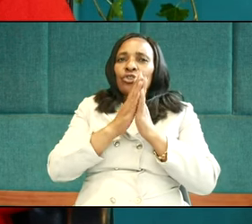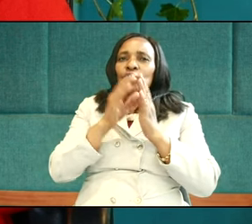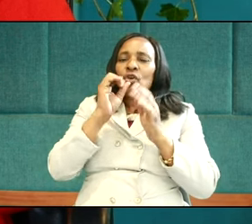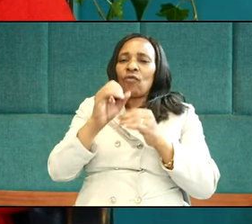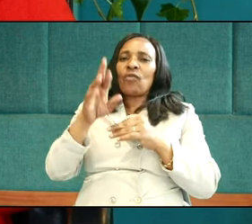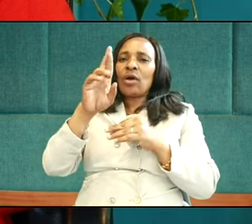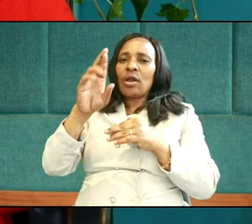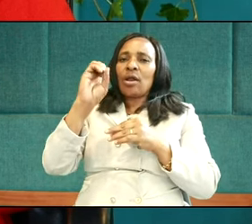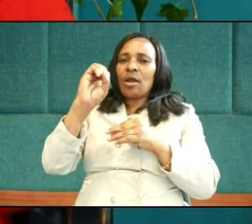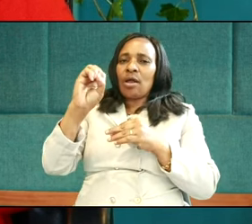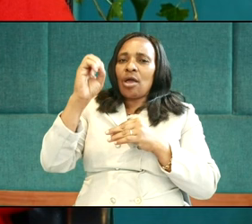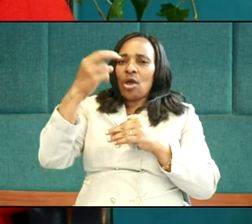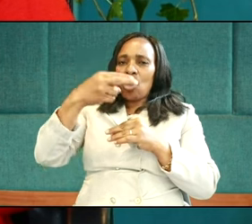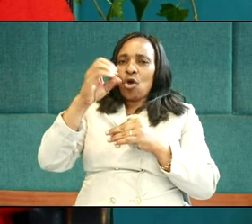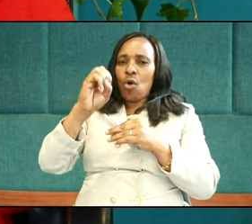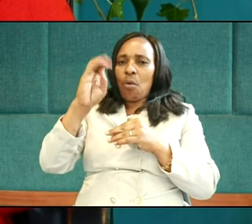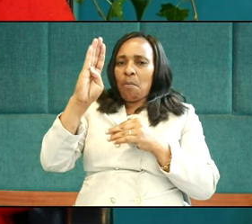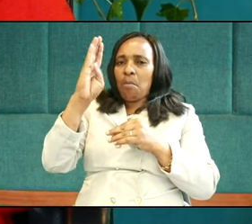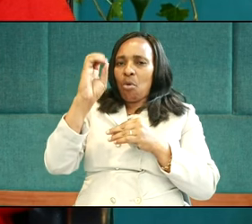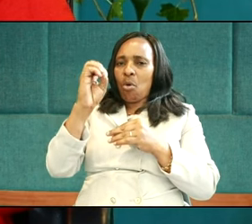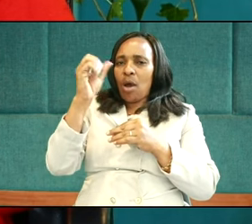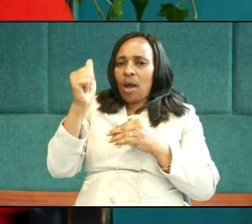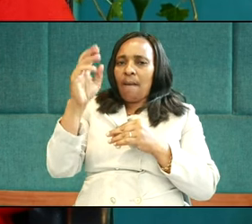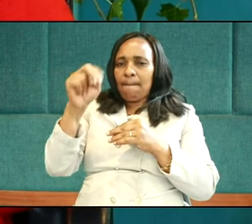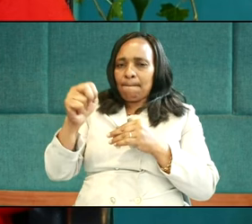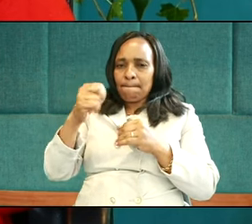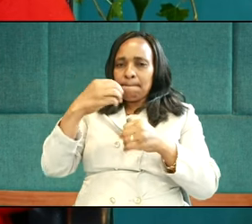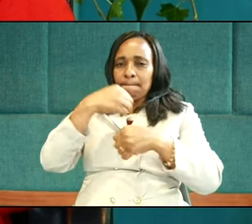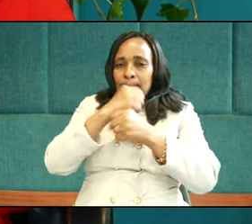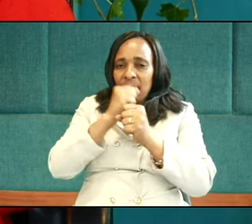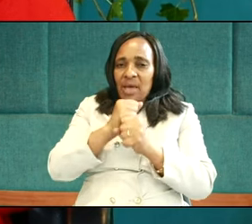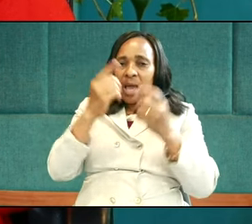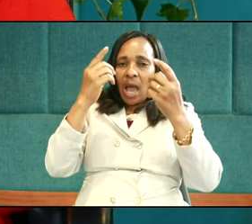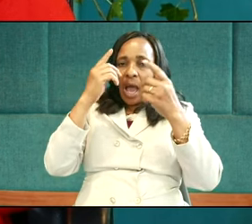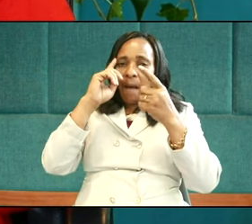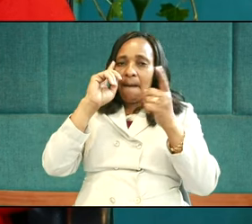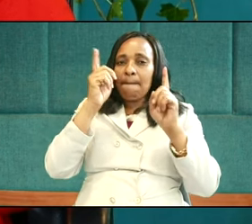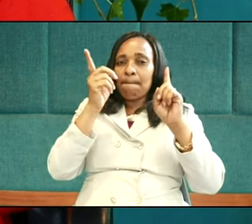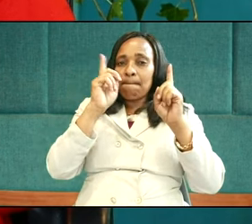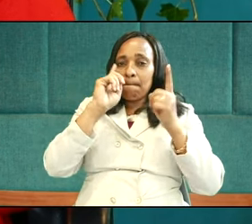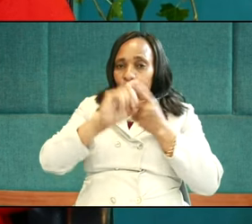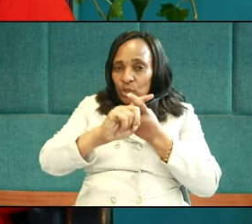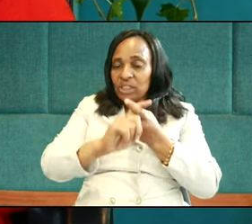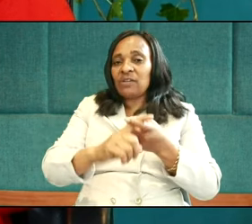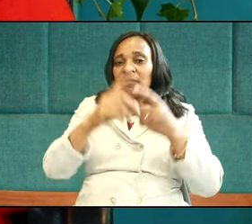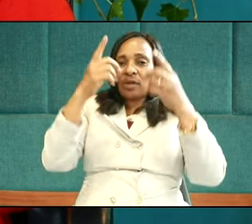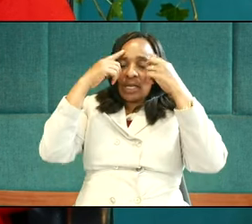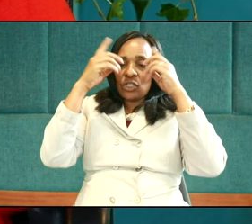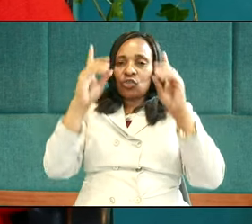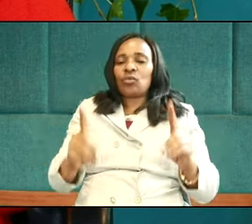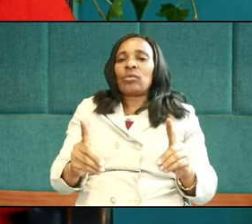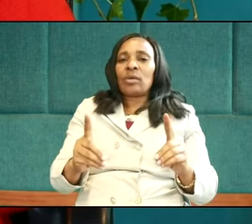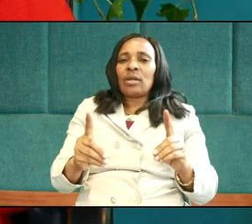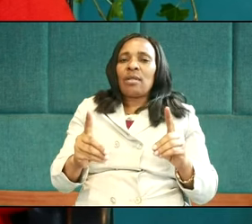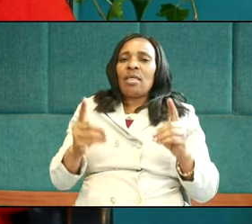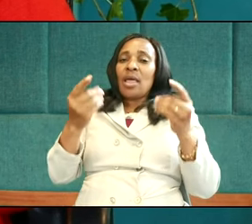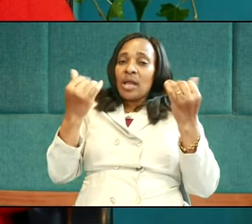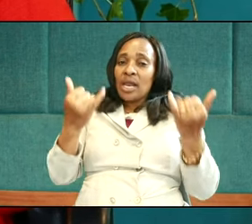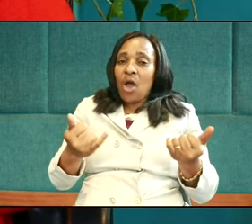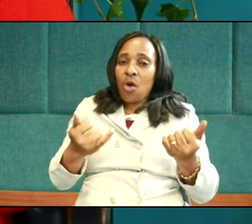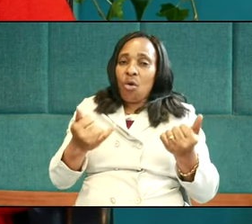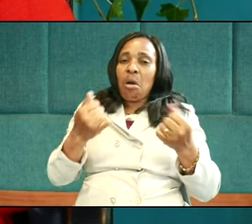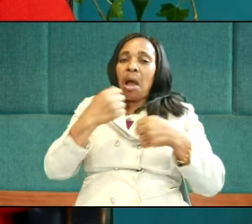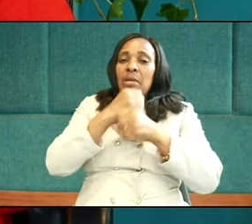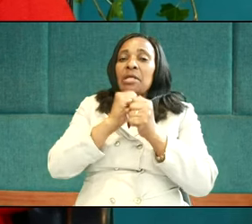Rehoboam, and you'll be able to make a positive decision, or a positive, it has made a positive impact in your